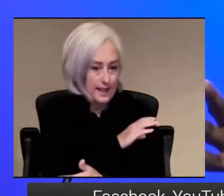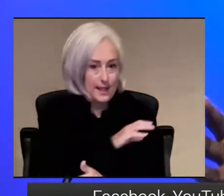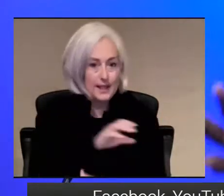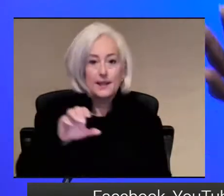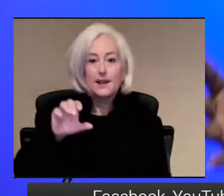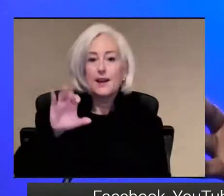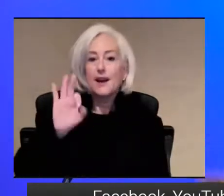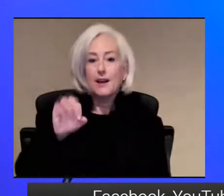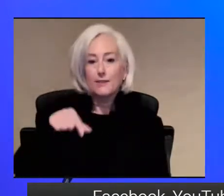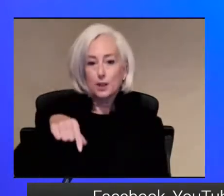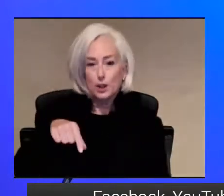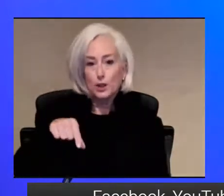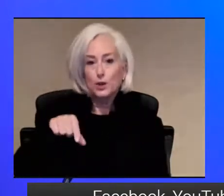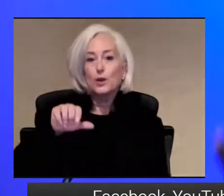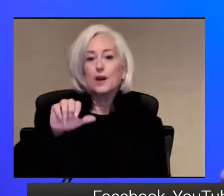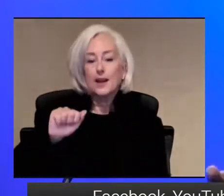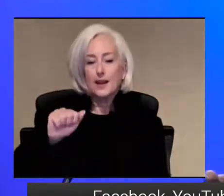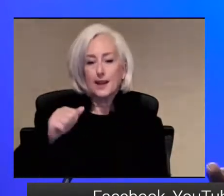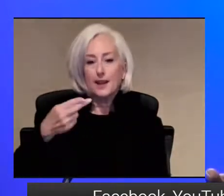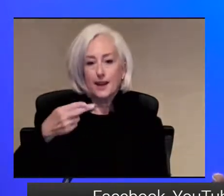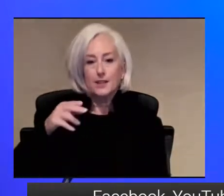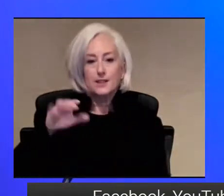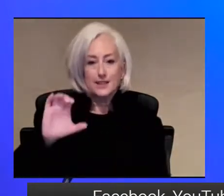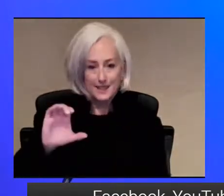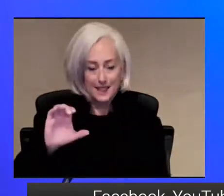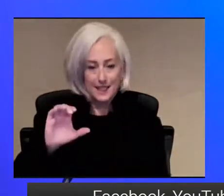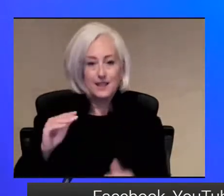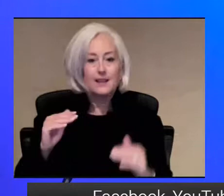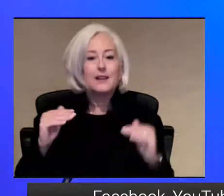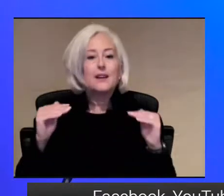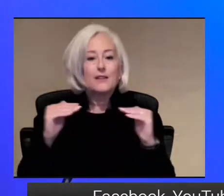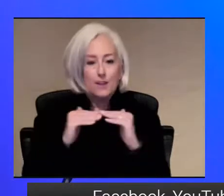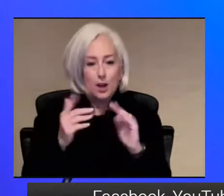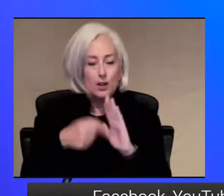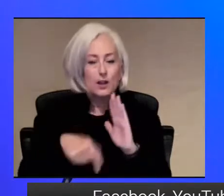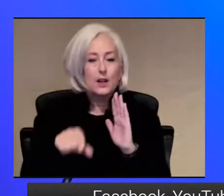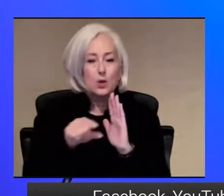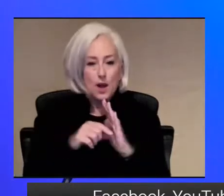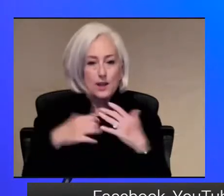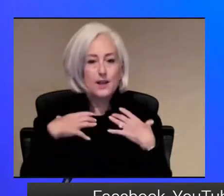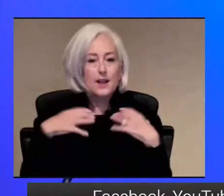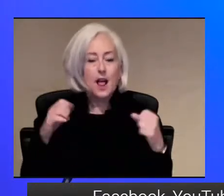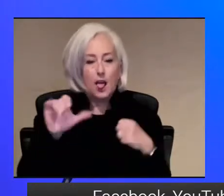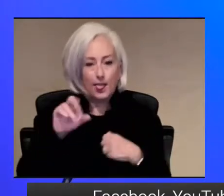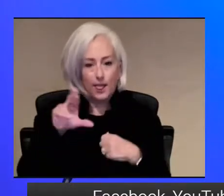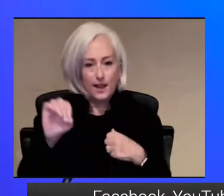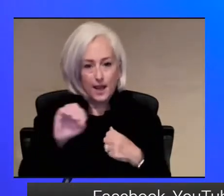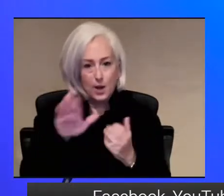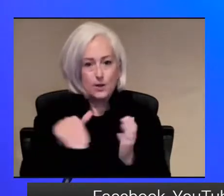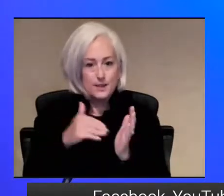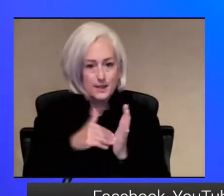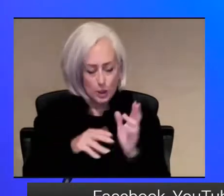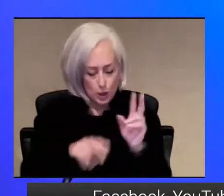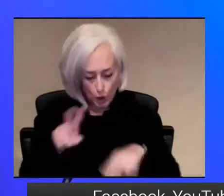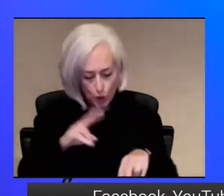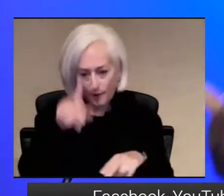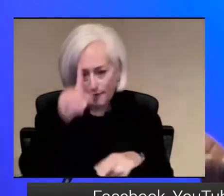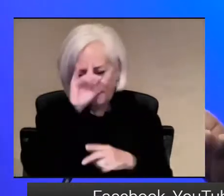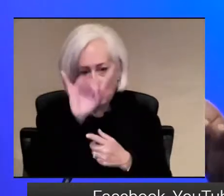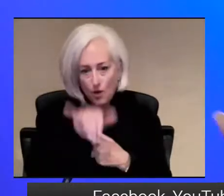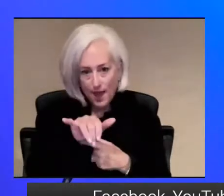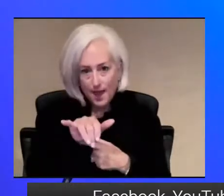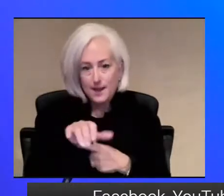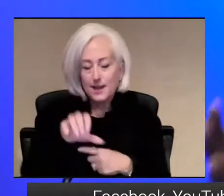federally qualified health centers. So if you're looking for somewhere to go, then look for those federally qualified healthcare centers and our safety net clinics